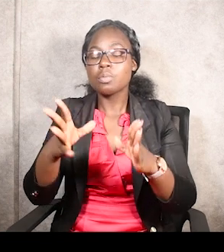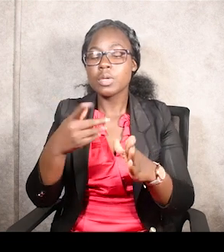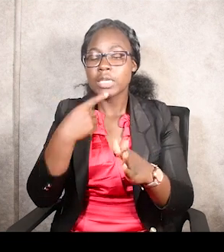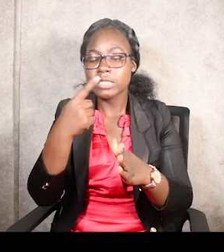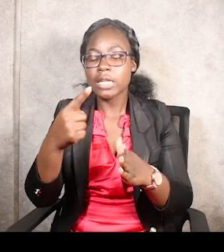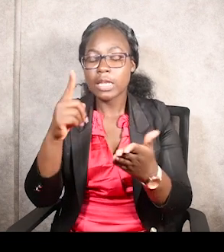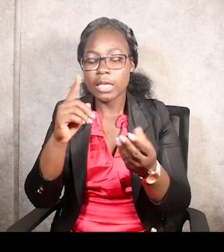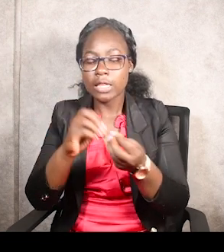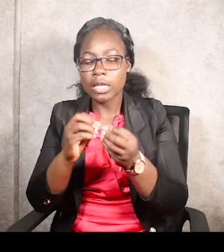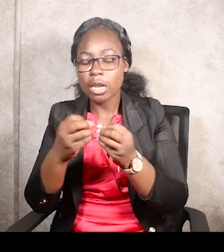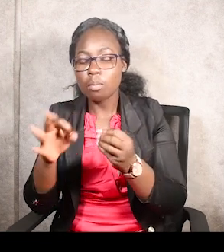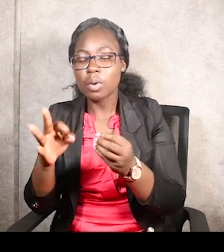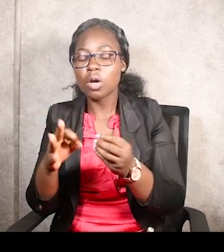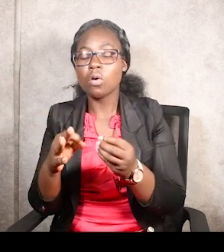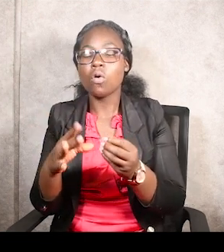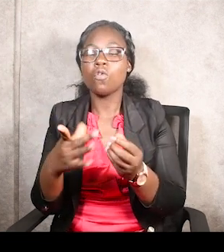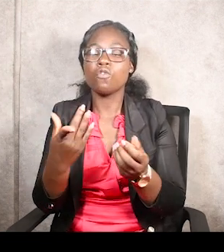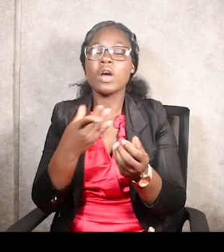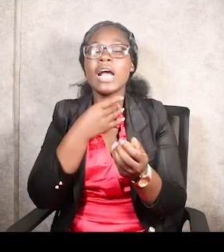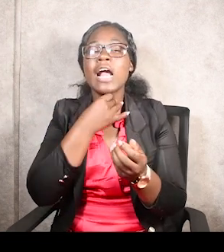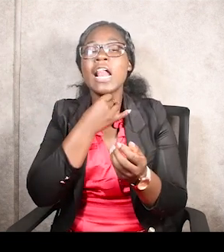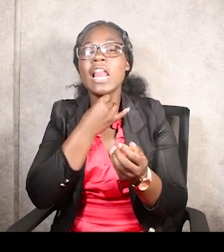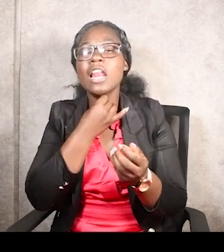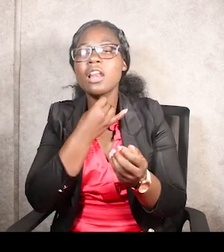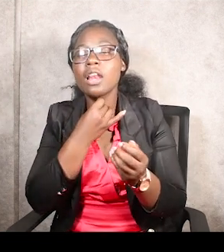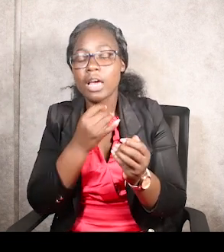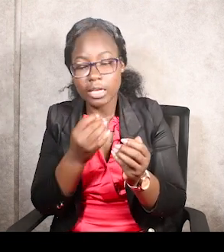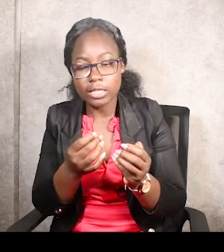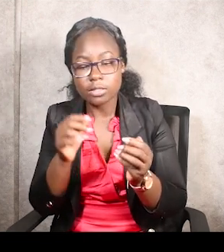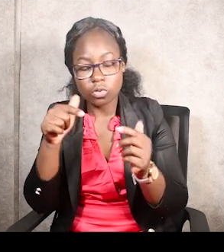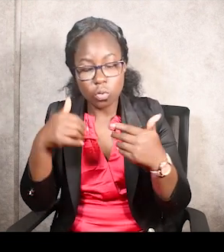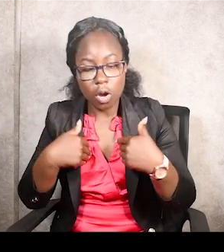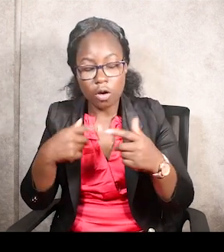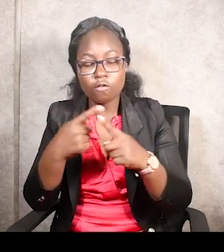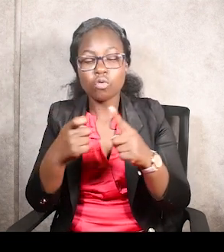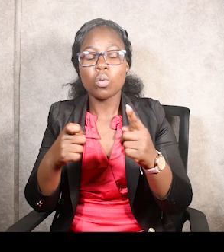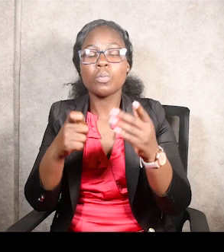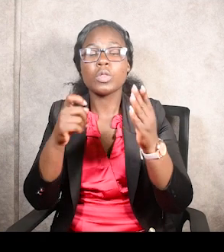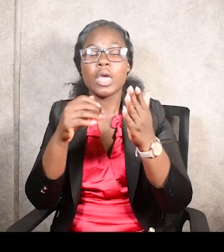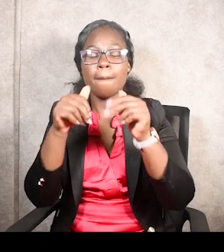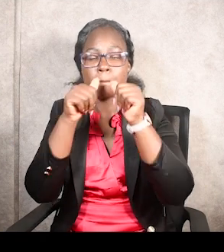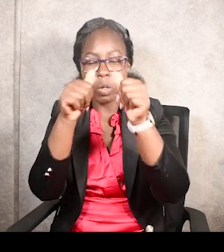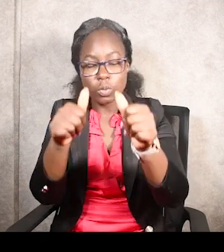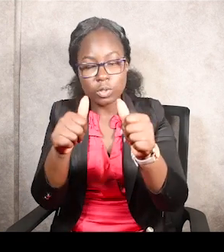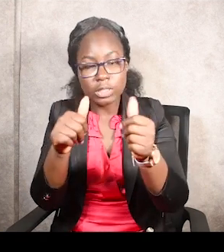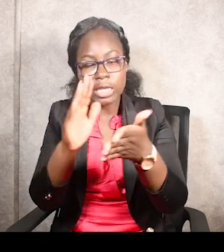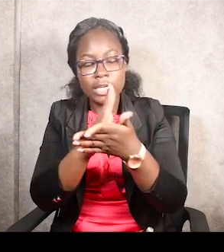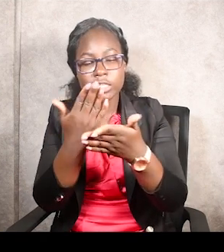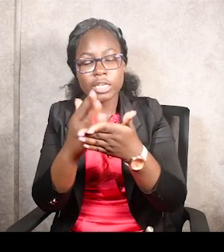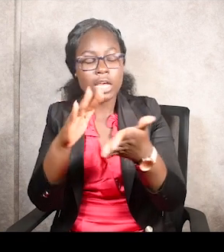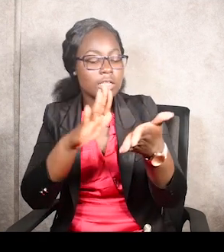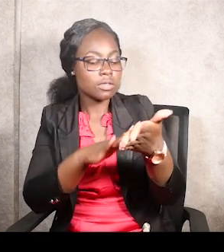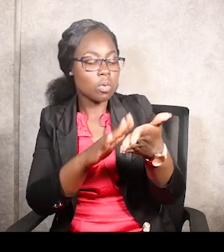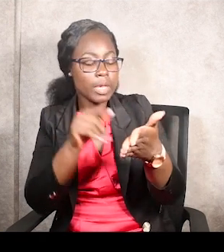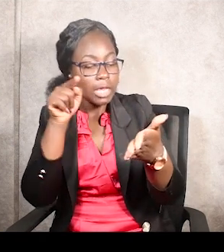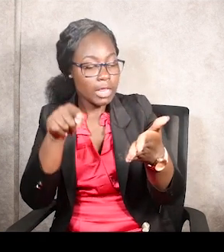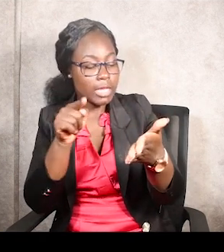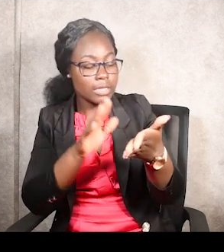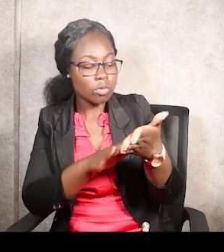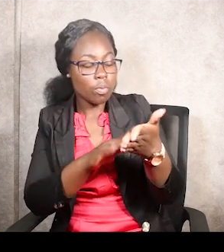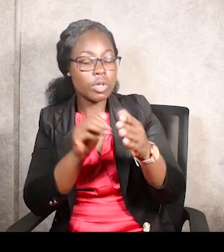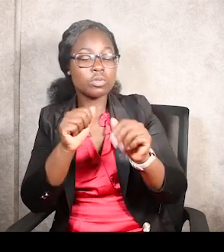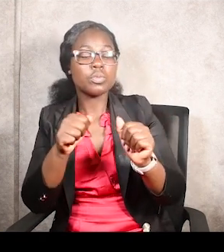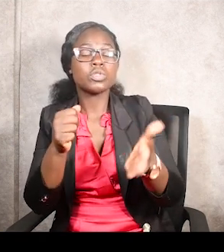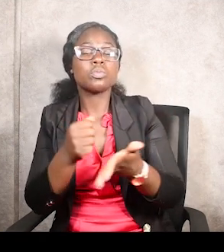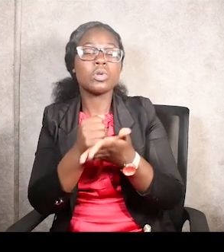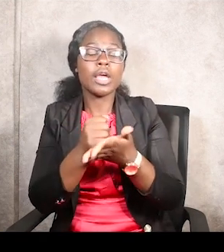analyzing the number of likes that you have from your post, the number of shares, the comments that you have. These comments will also